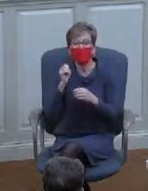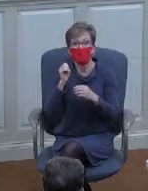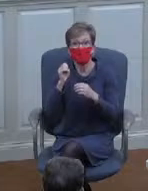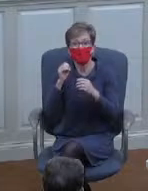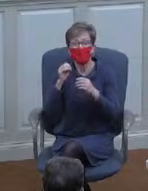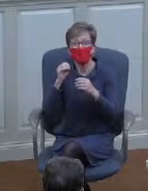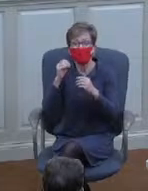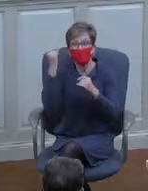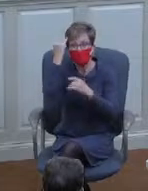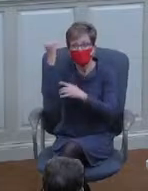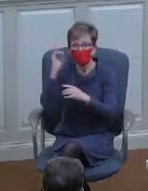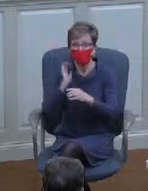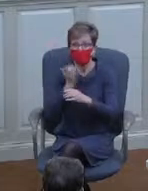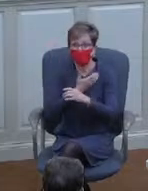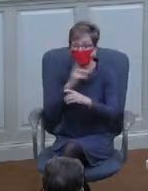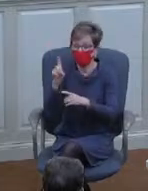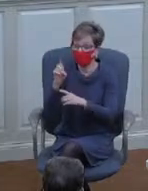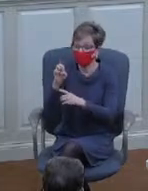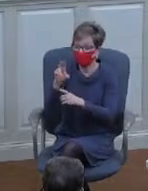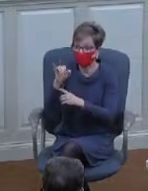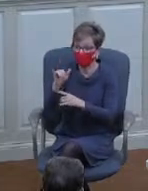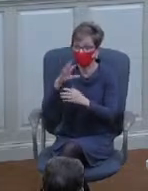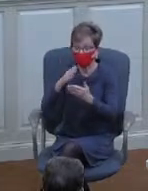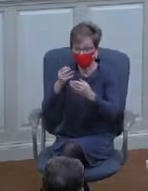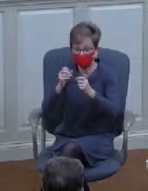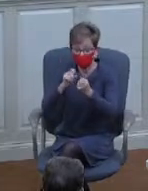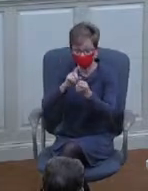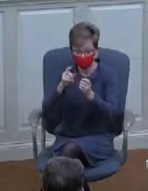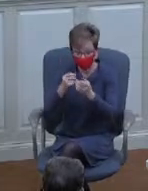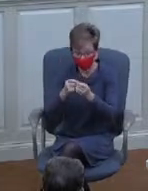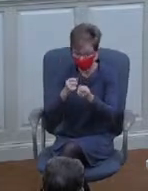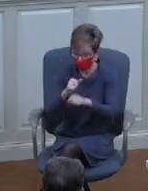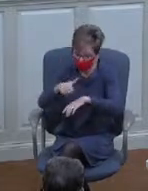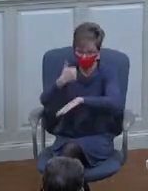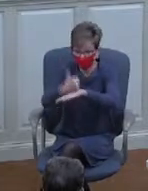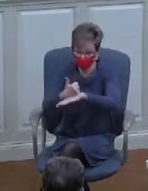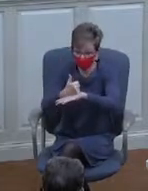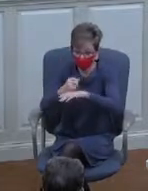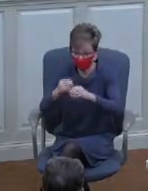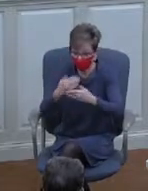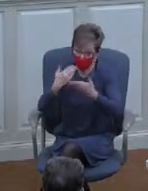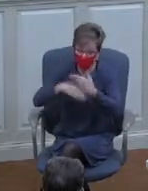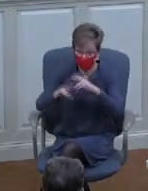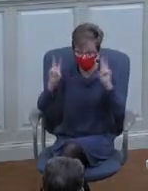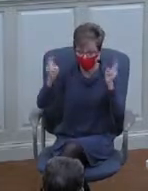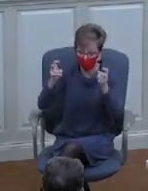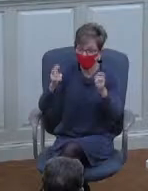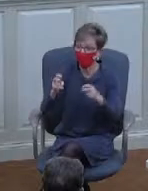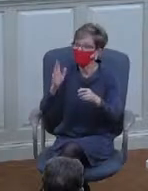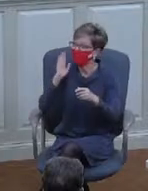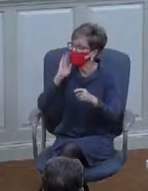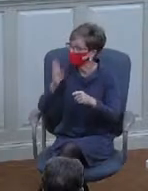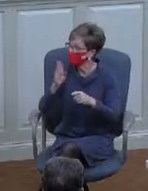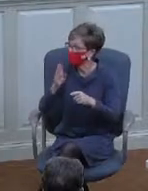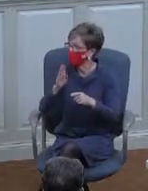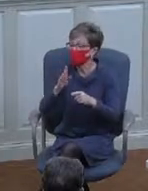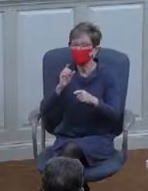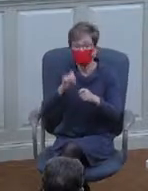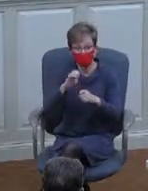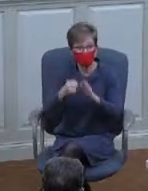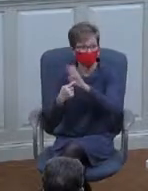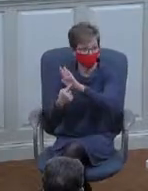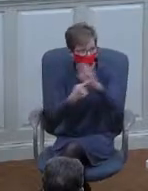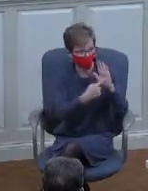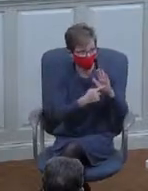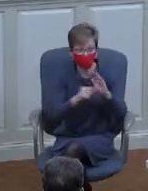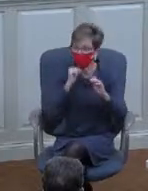was born, promoted rationality and order as values that could displace, if not wholly replace,